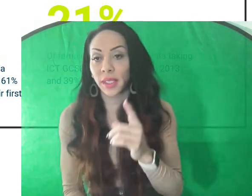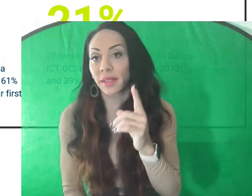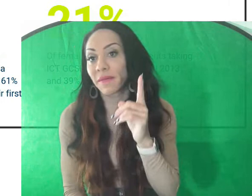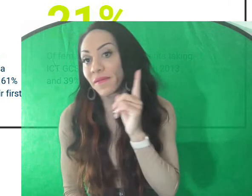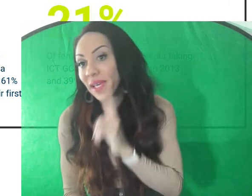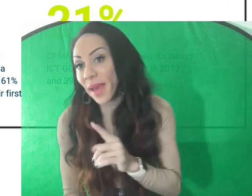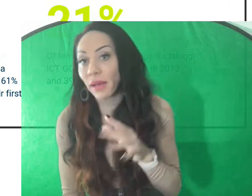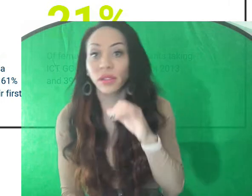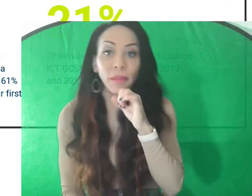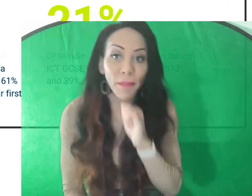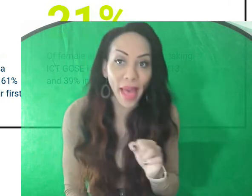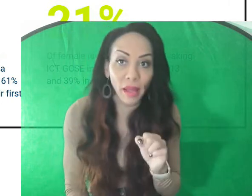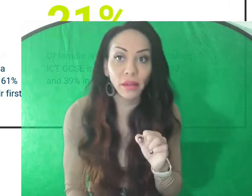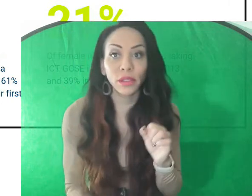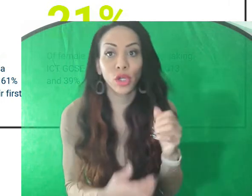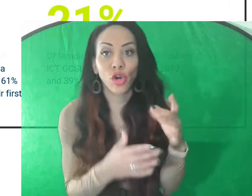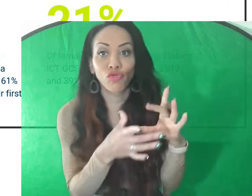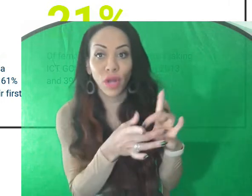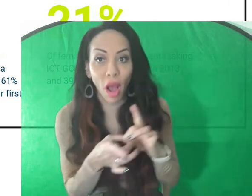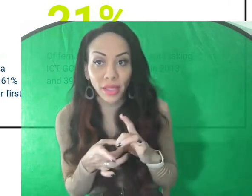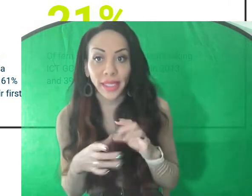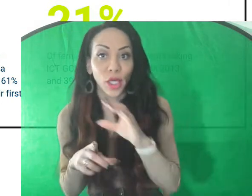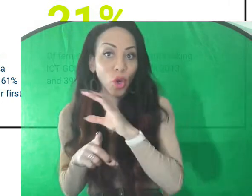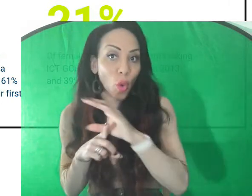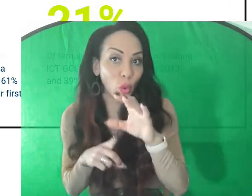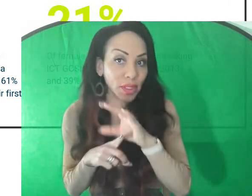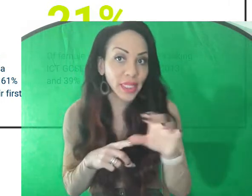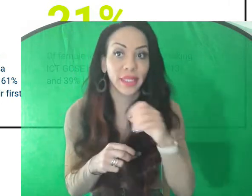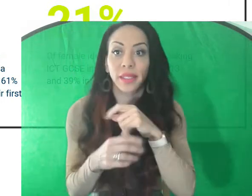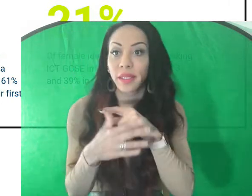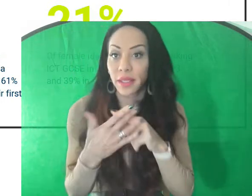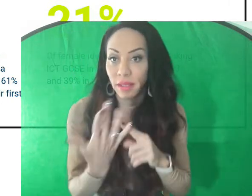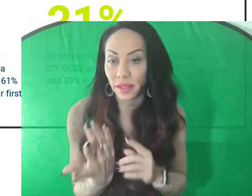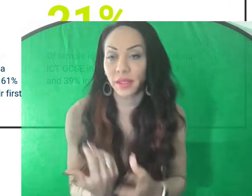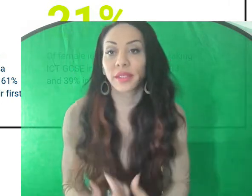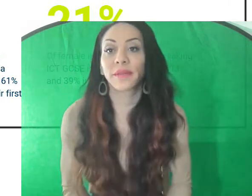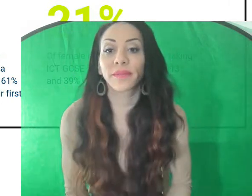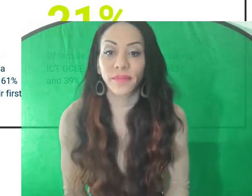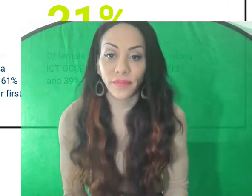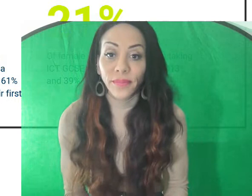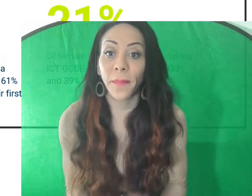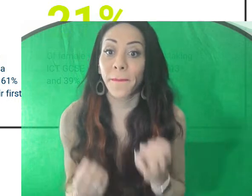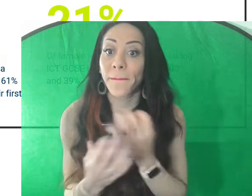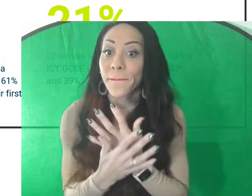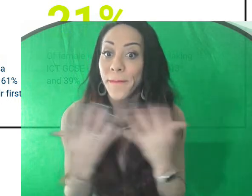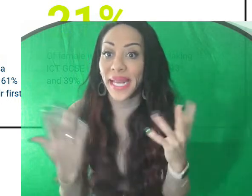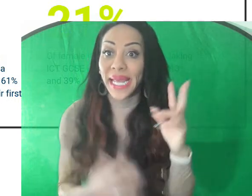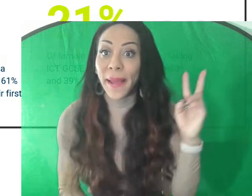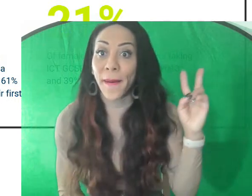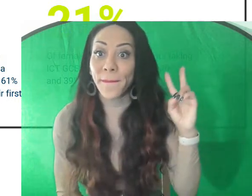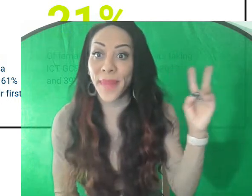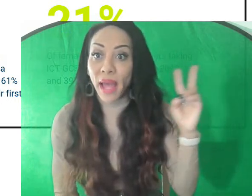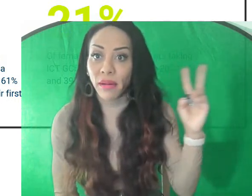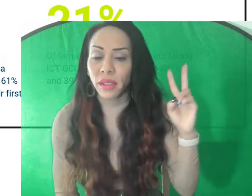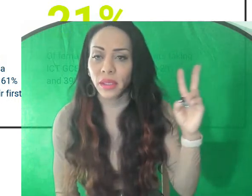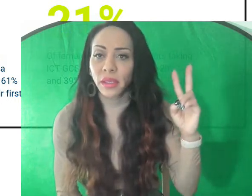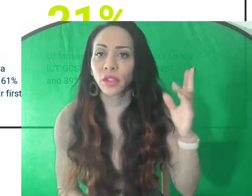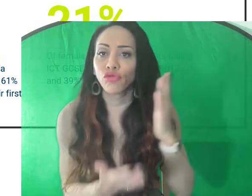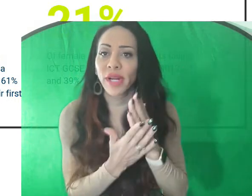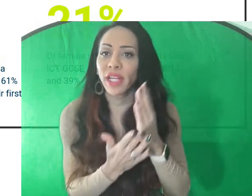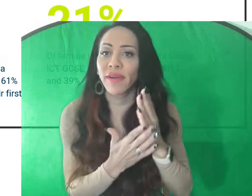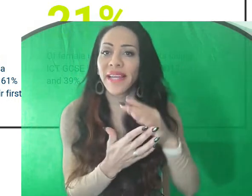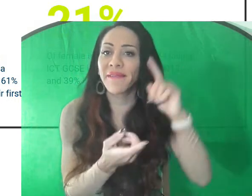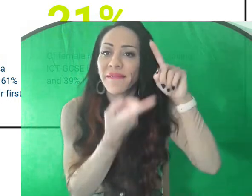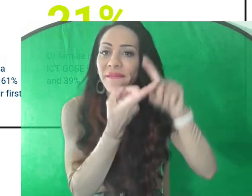their interests or whether it's around their academic choices. And many parents' mindsets are still around the